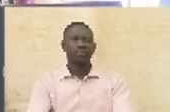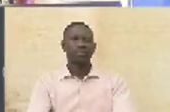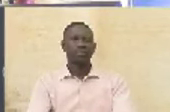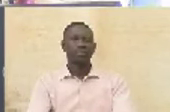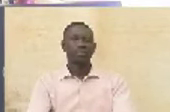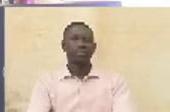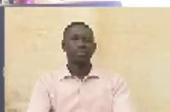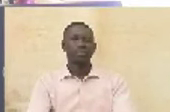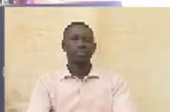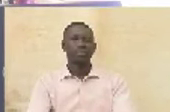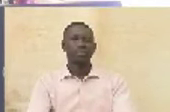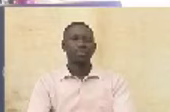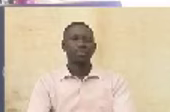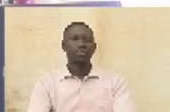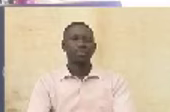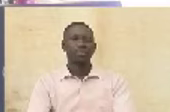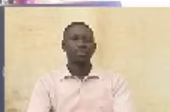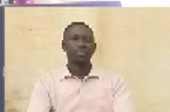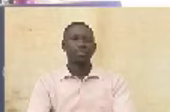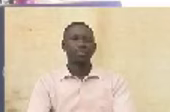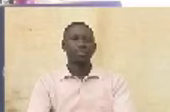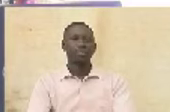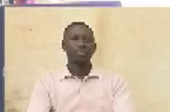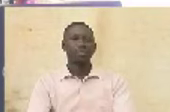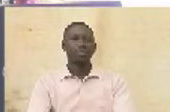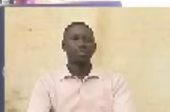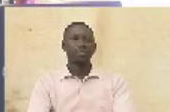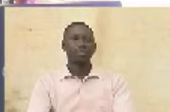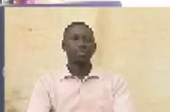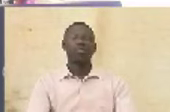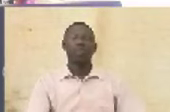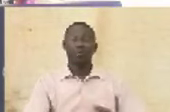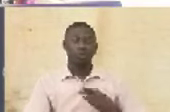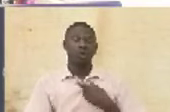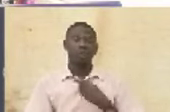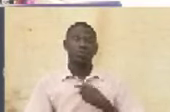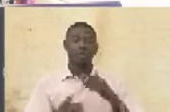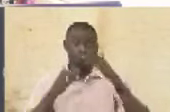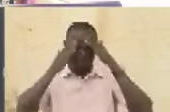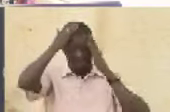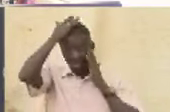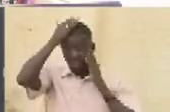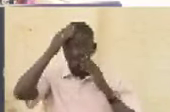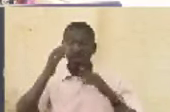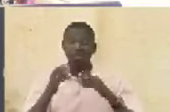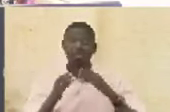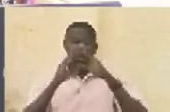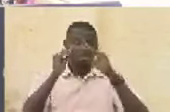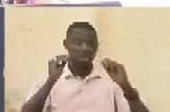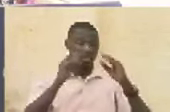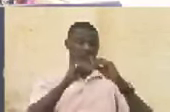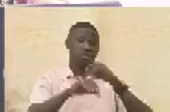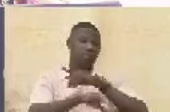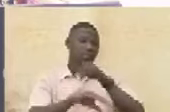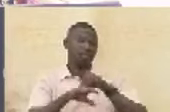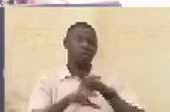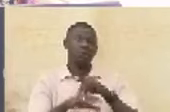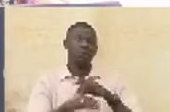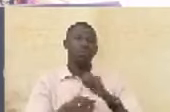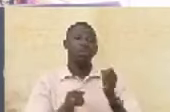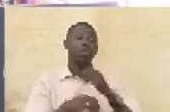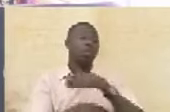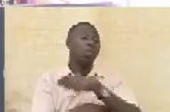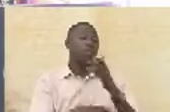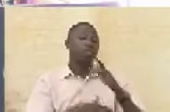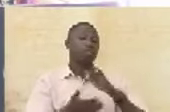kono yebe san san diwala moyani ndu fanko be konkire ko. Well, it was in a military camp. It was not an open place, but in a military